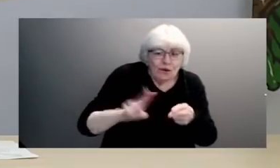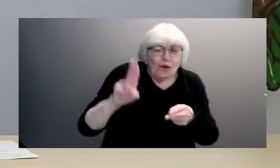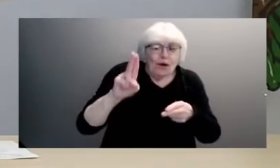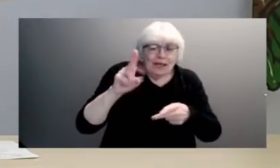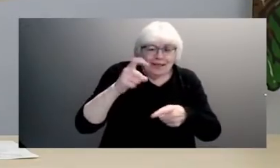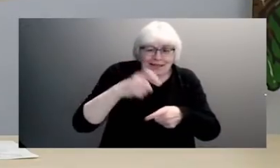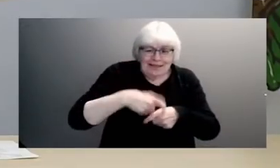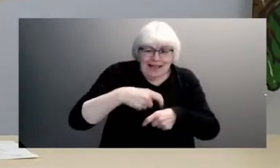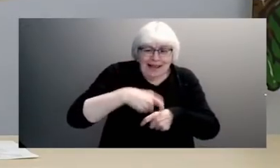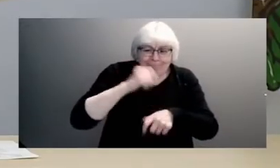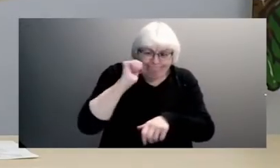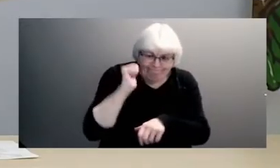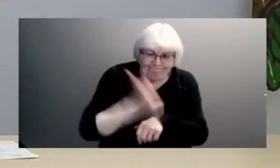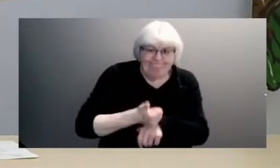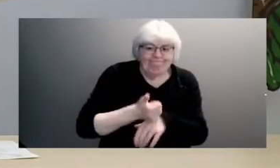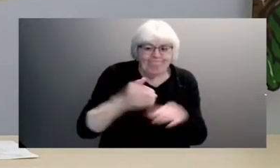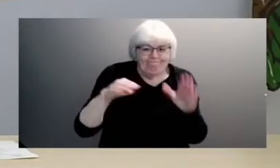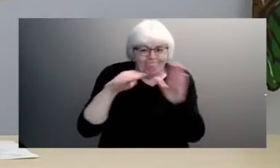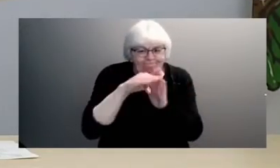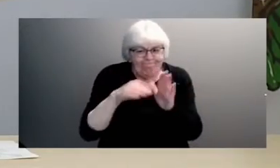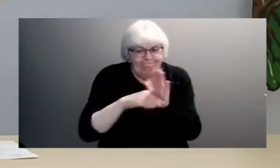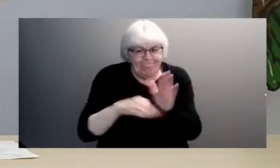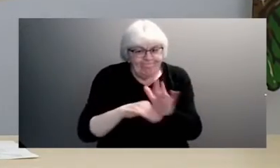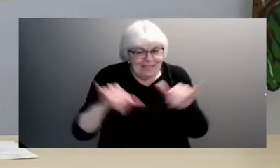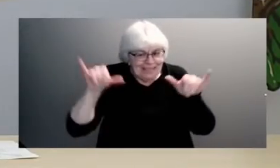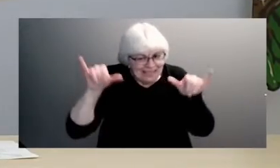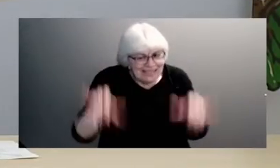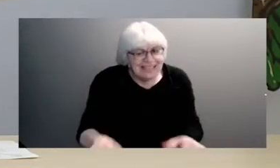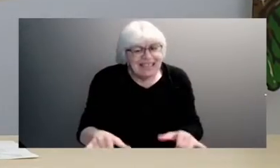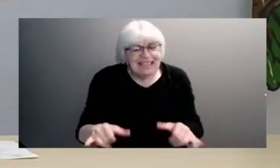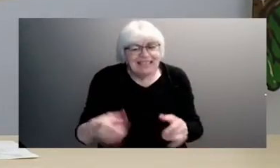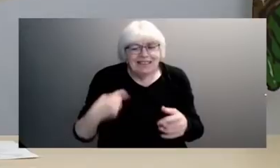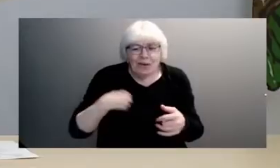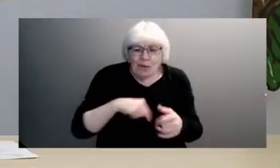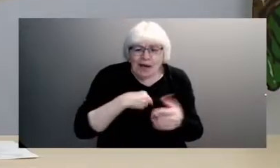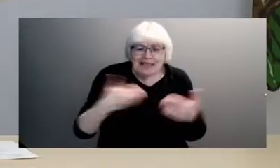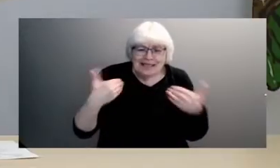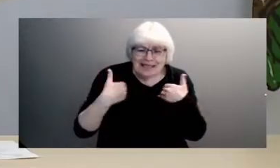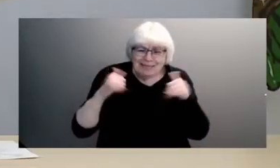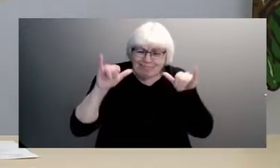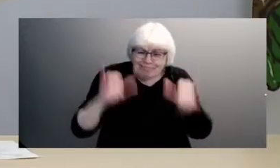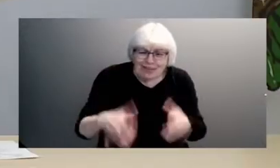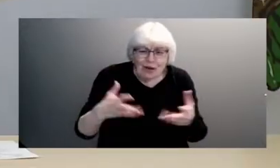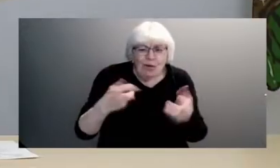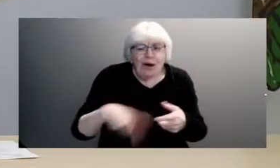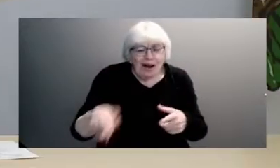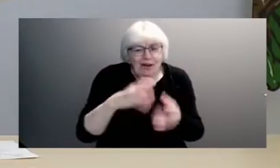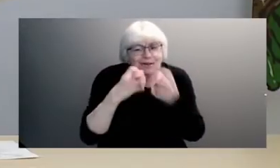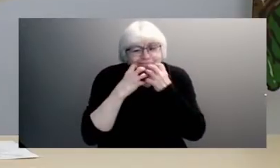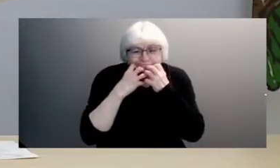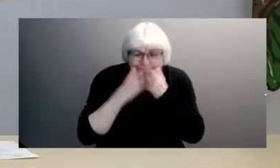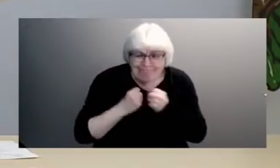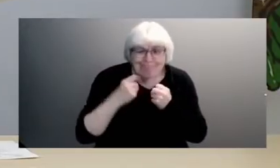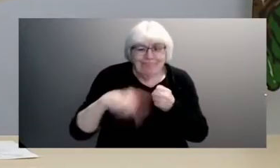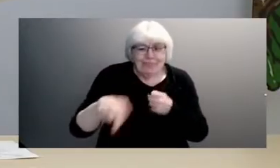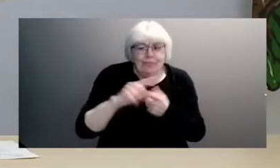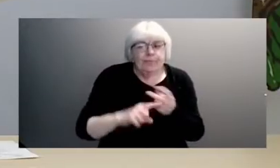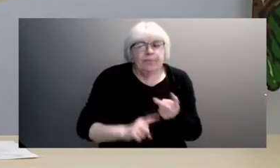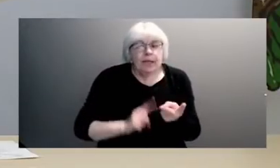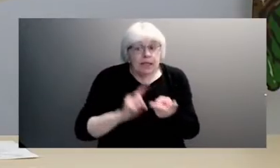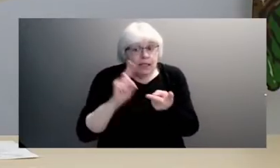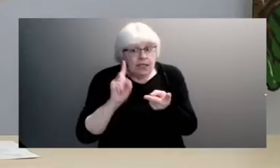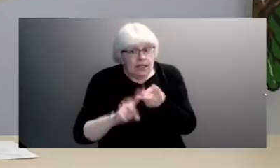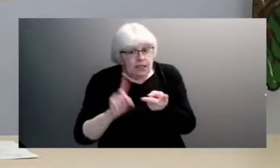continue to try to work on that. And I wanted to clarify that test on day 4. Is that still a recommendation for